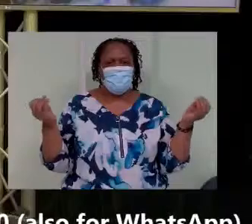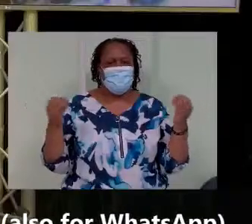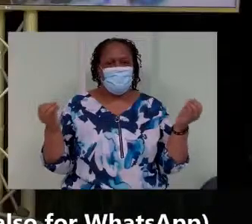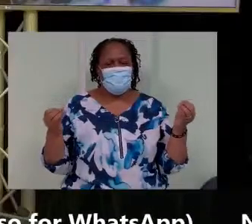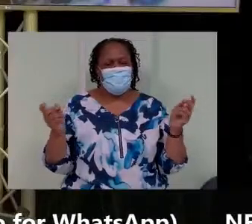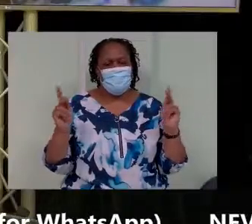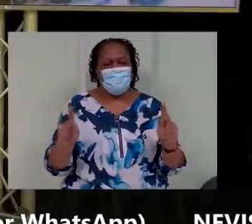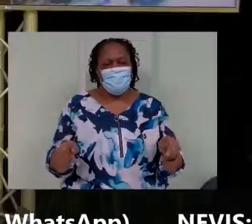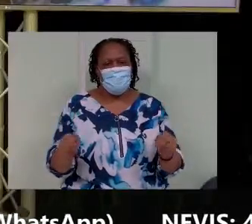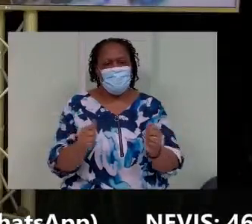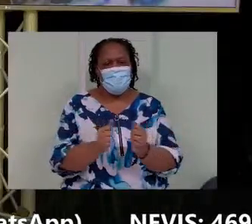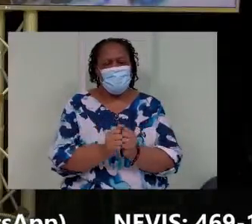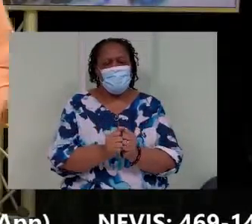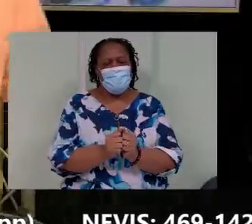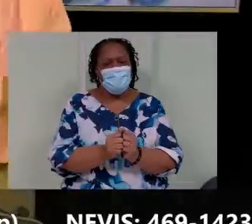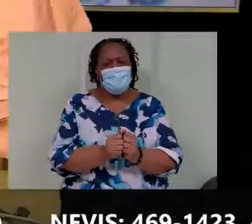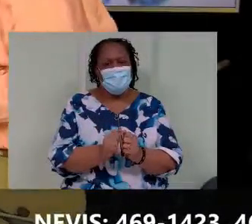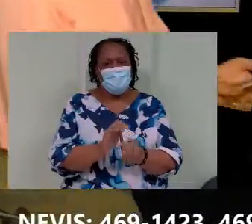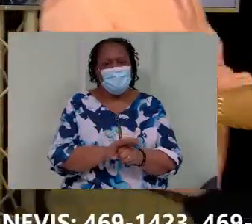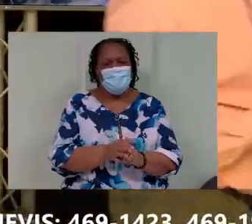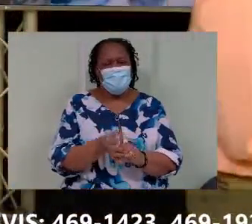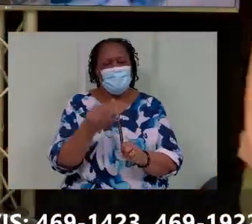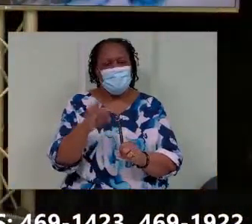Dr. Laws.